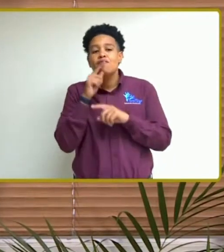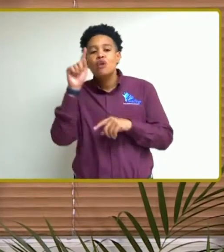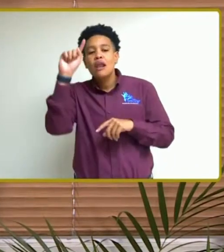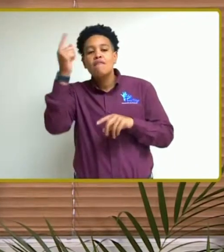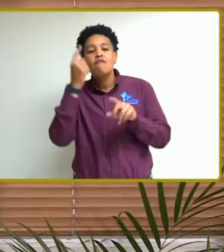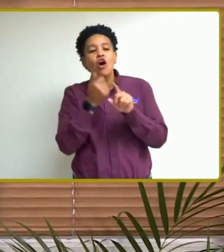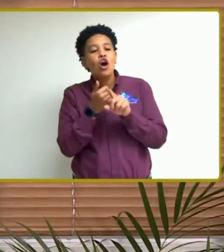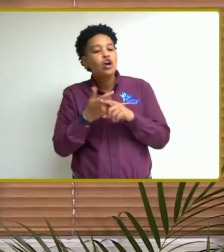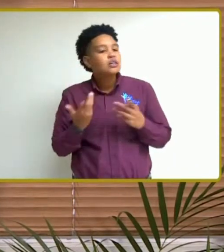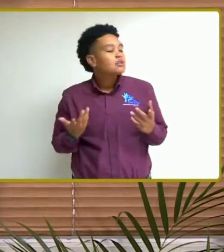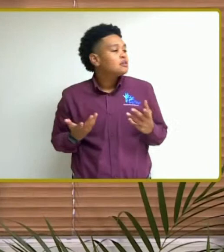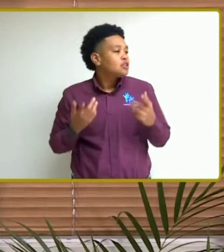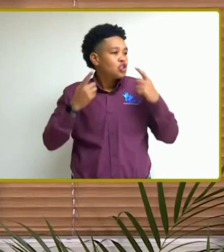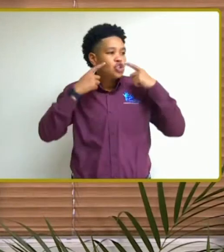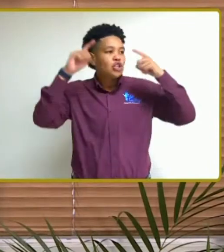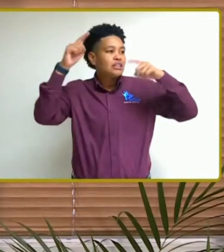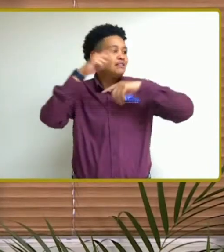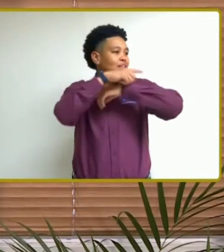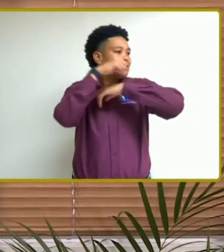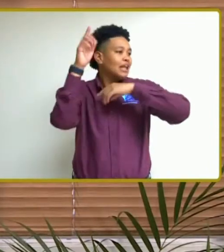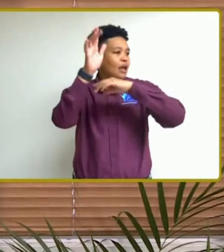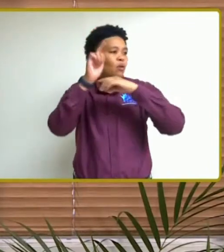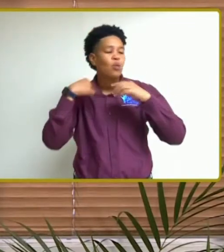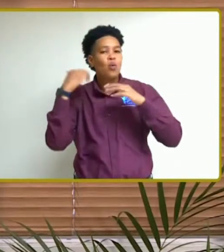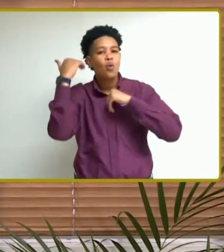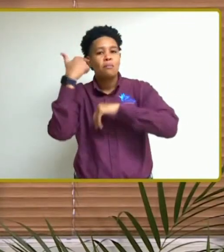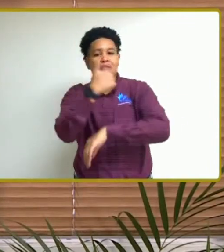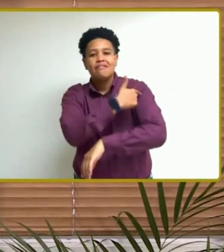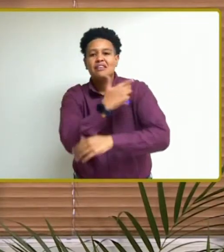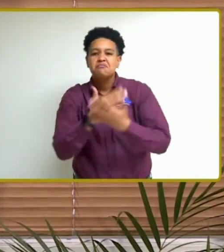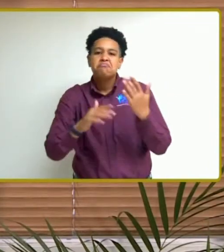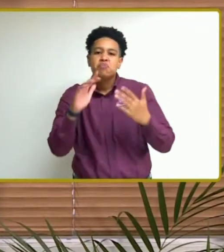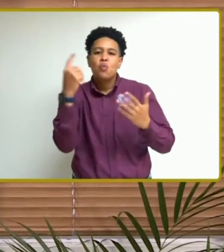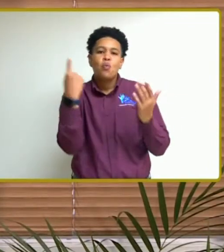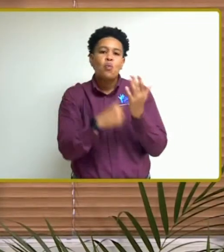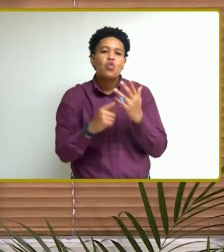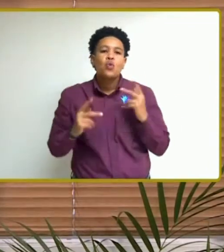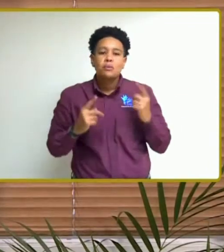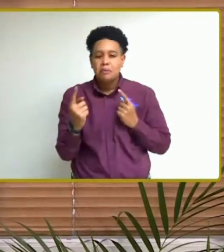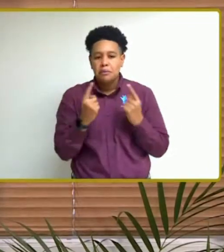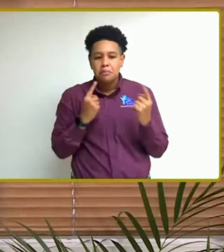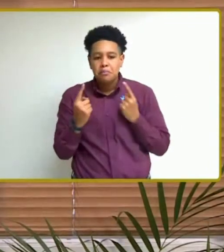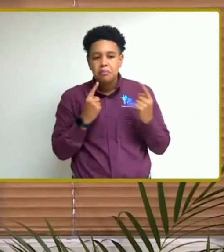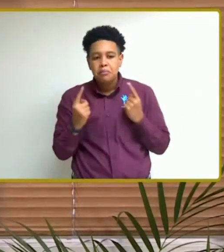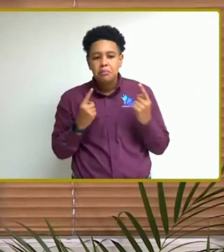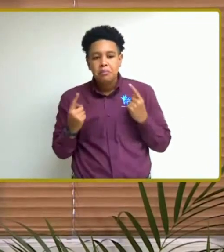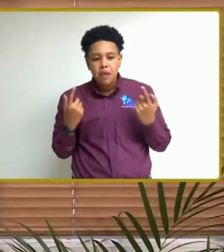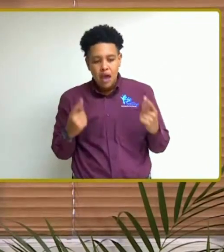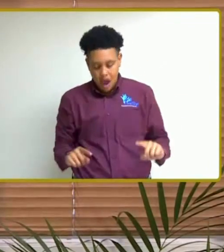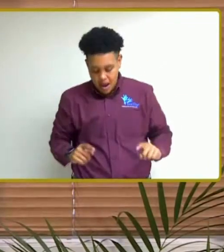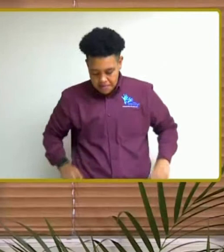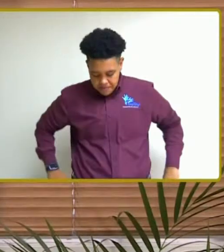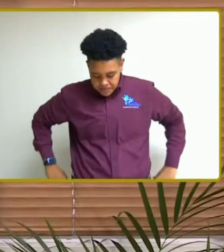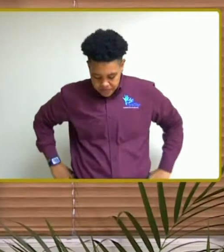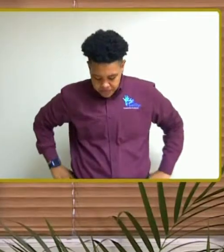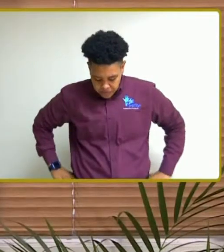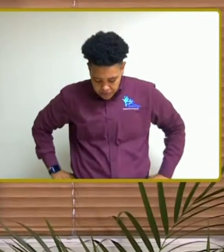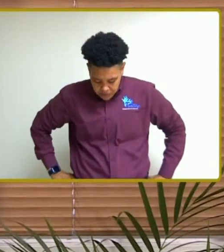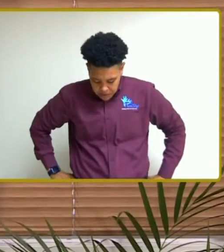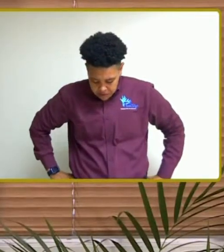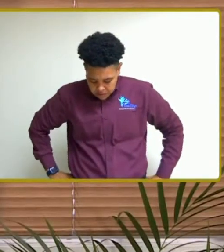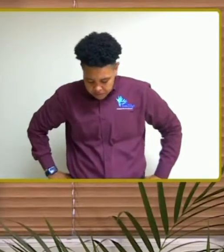successful day, where we hope to vaccinate some 1,000 persons. In terms of the online appointment